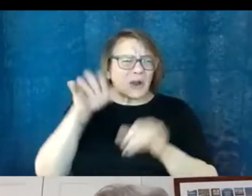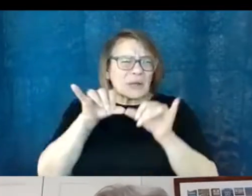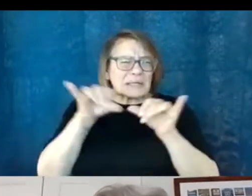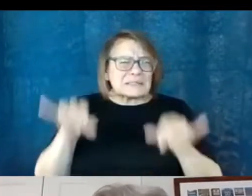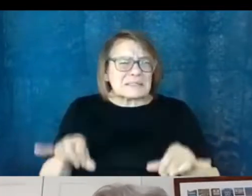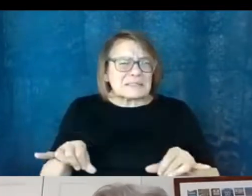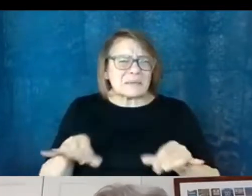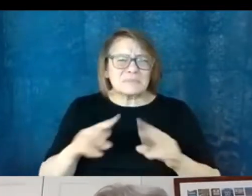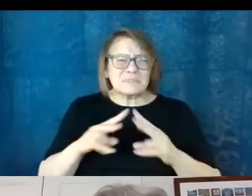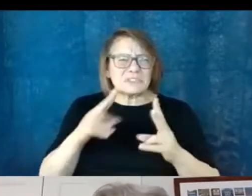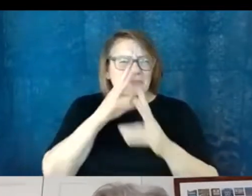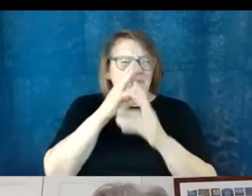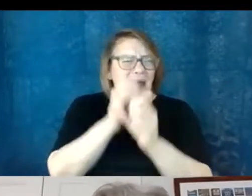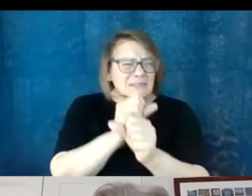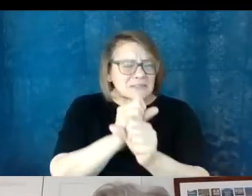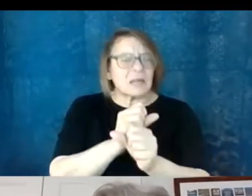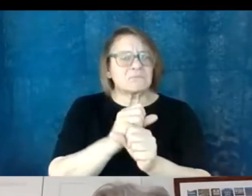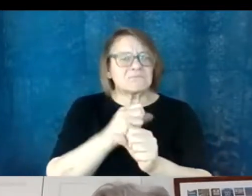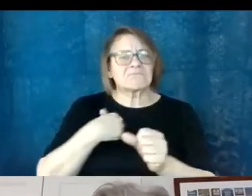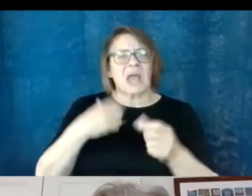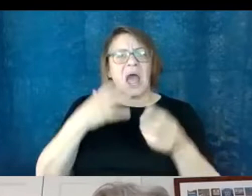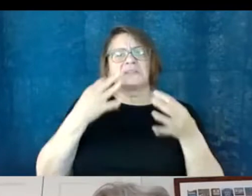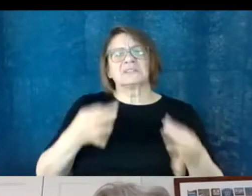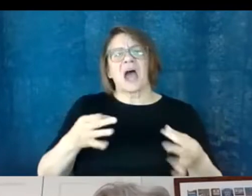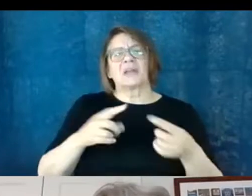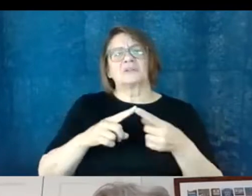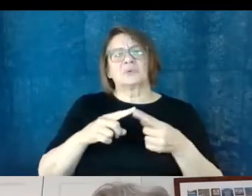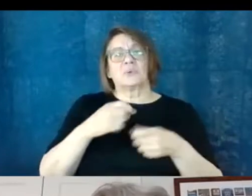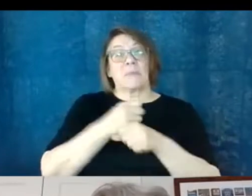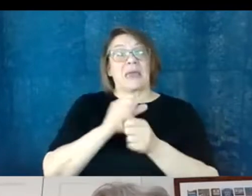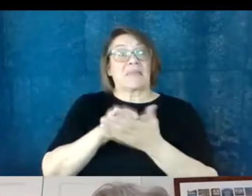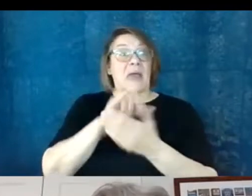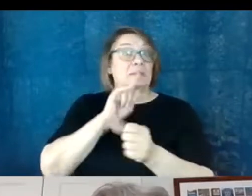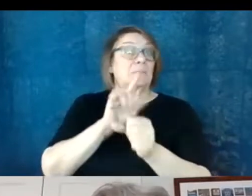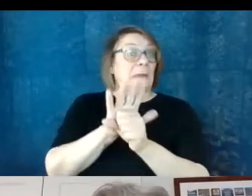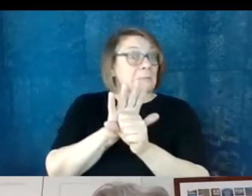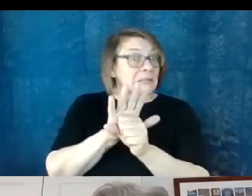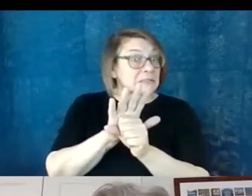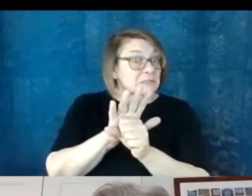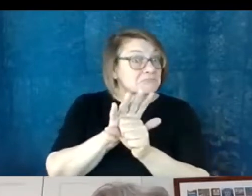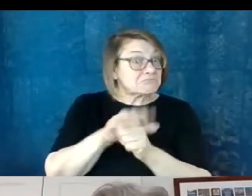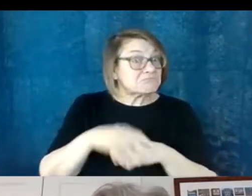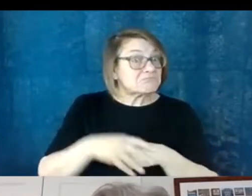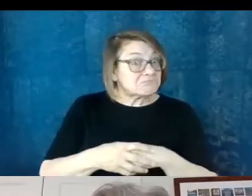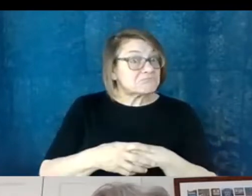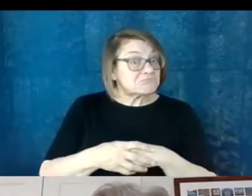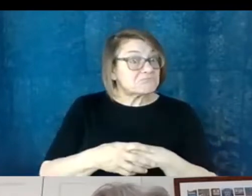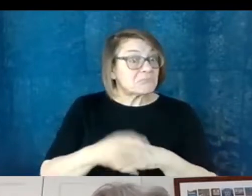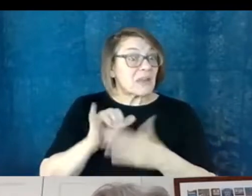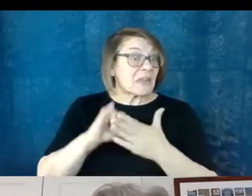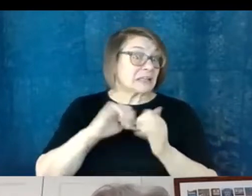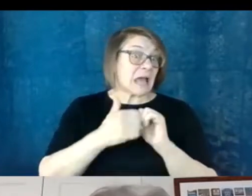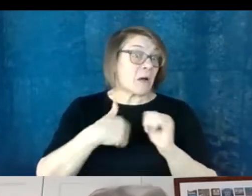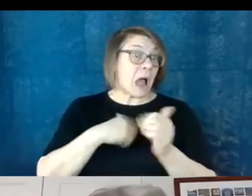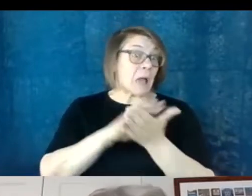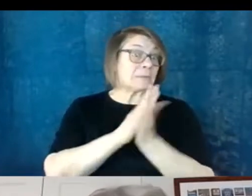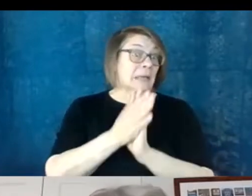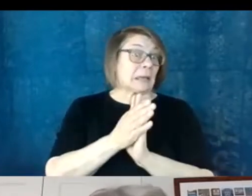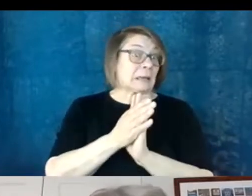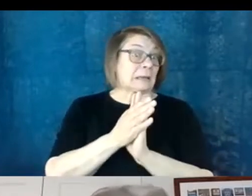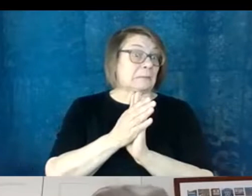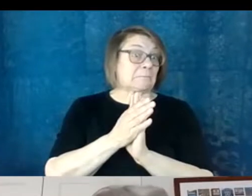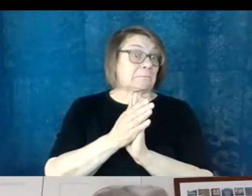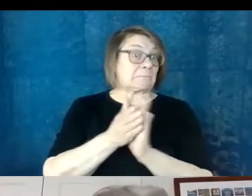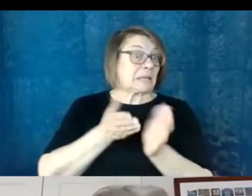fascinating it is, I decided to make that commitment. And that's how I became introduced to